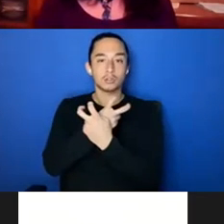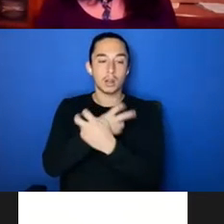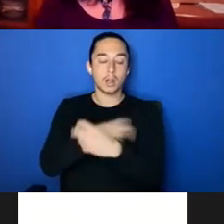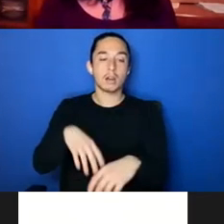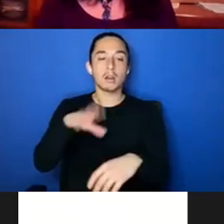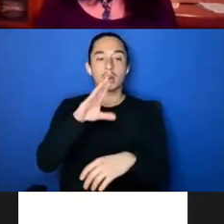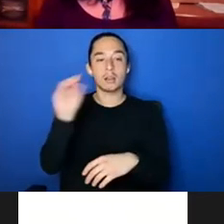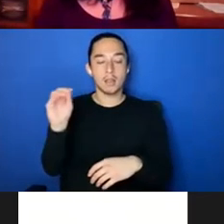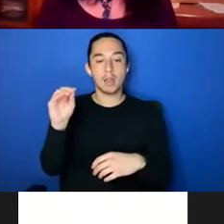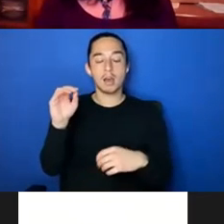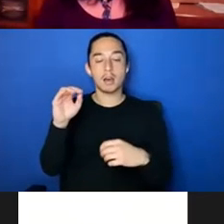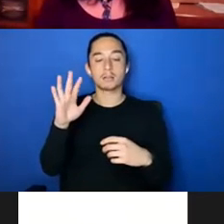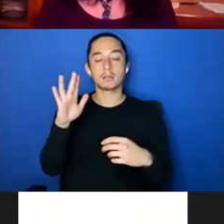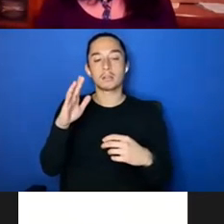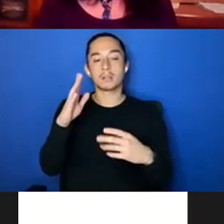in